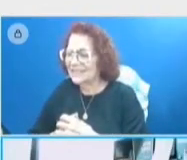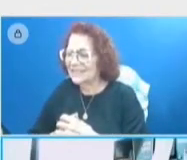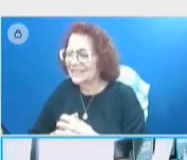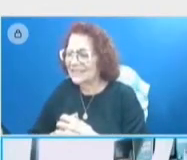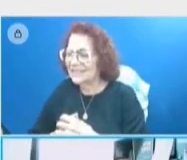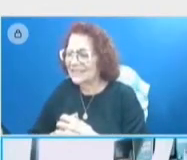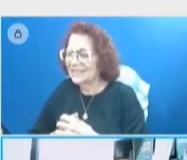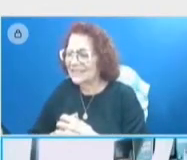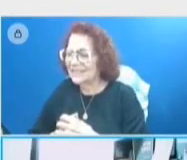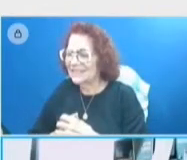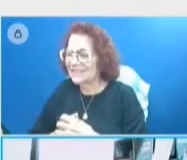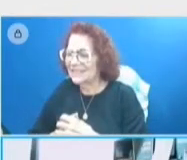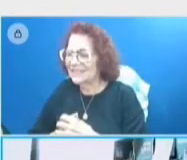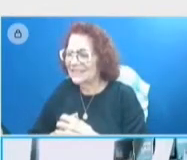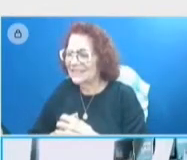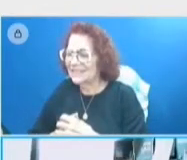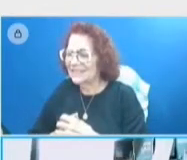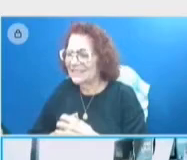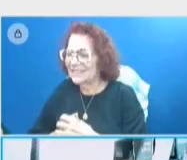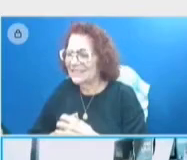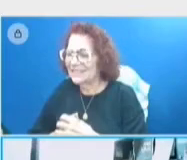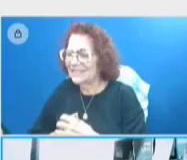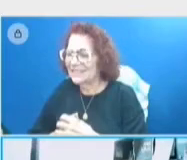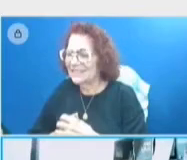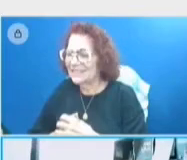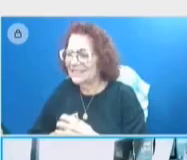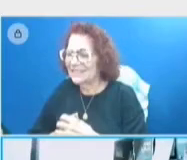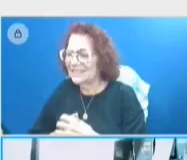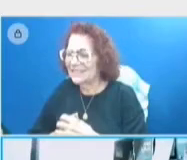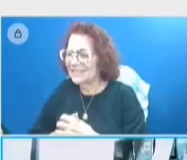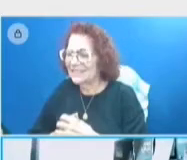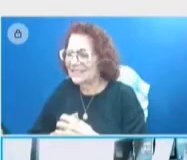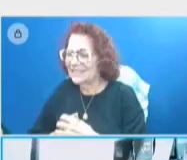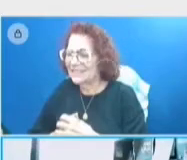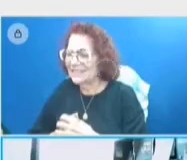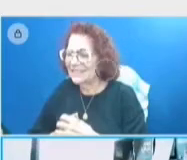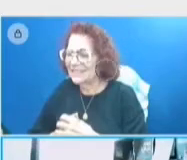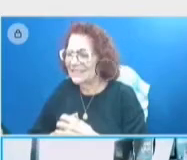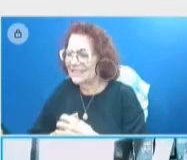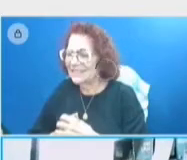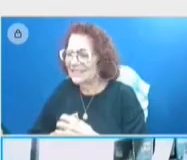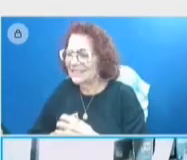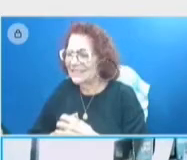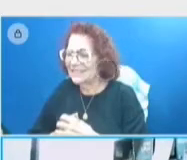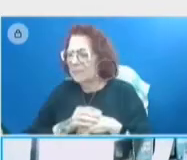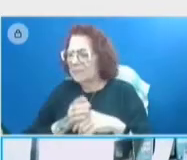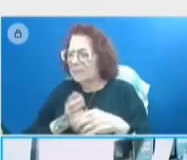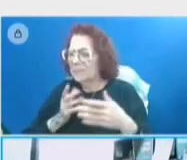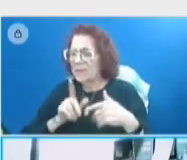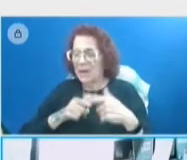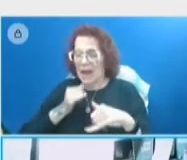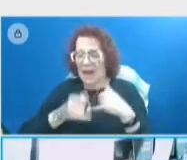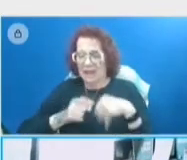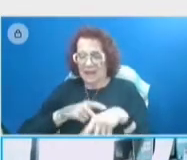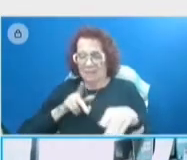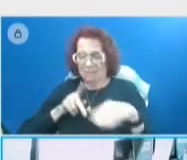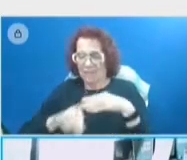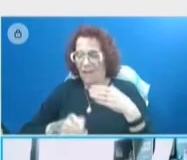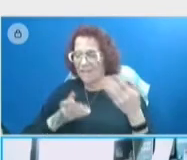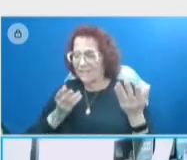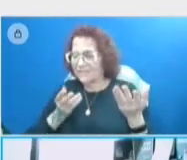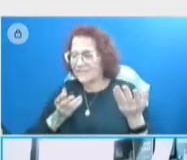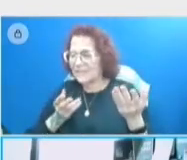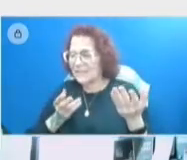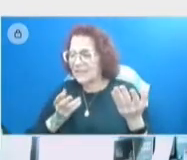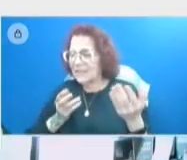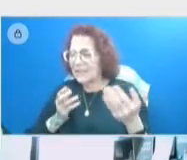I think you were literally on the last sentence when it went off. Okay. Well, right. I ended with the cybersecurity contract. There